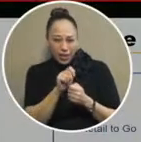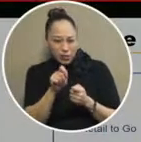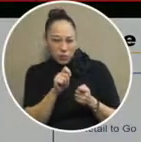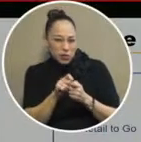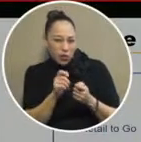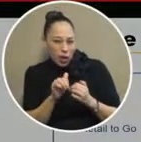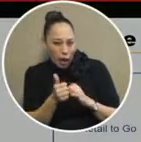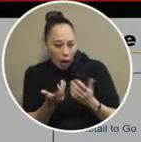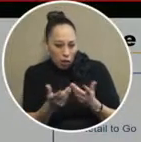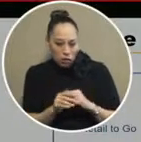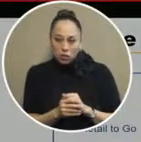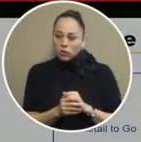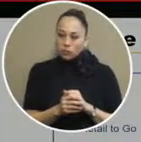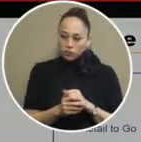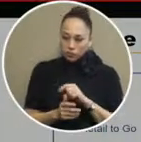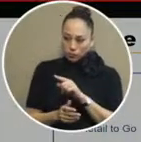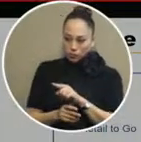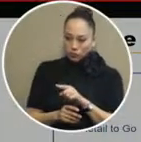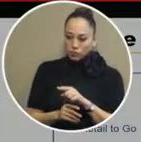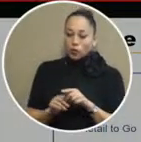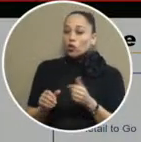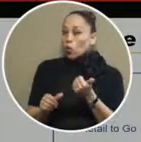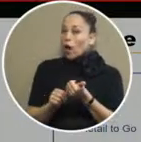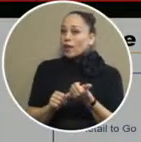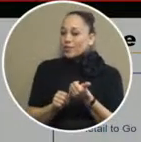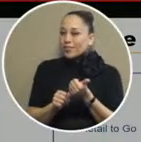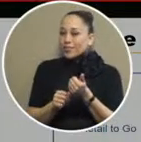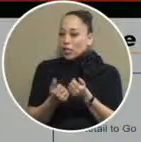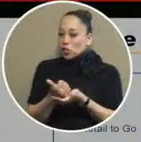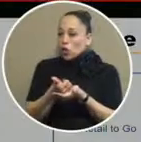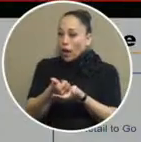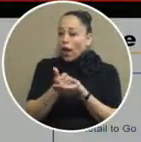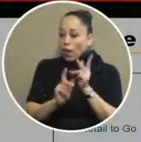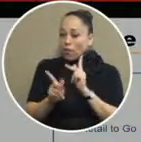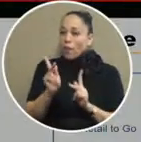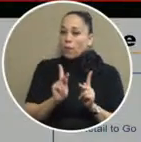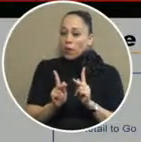either. So in order to assist the public in